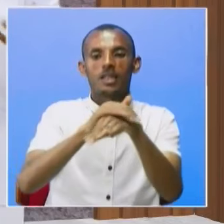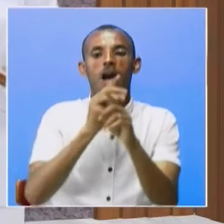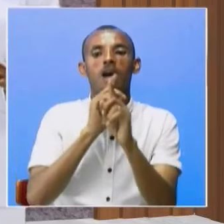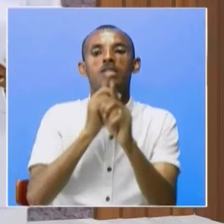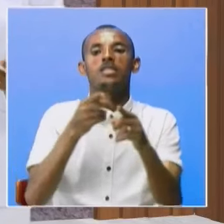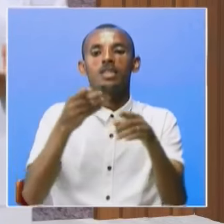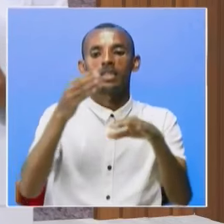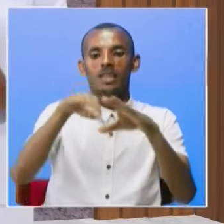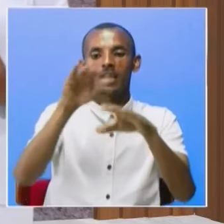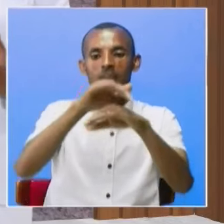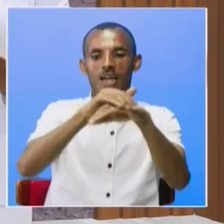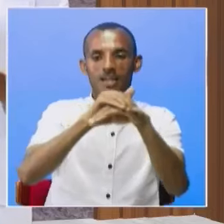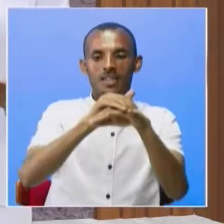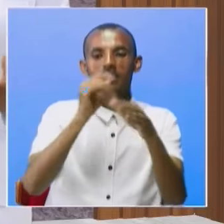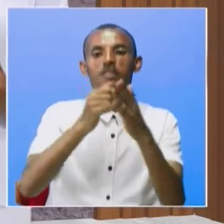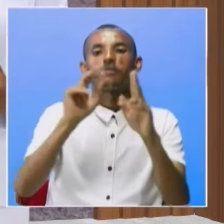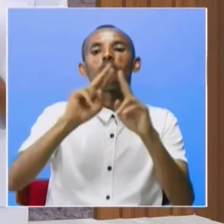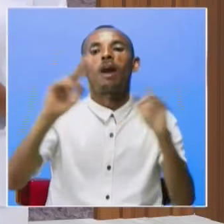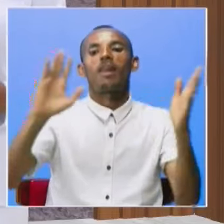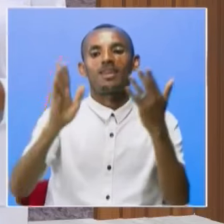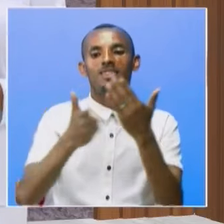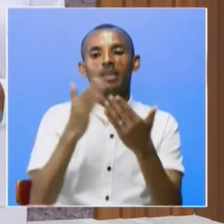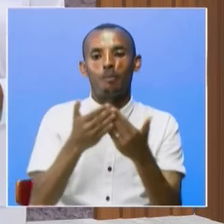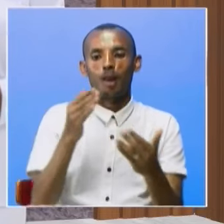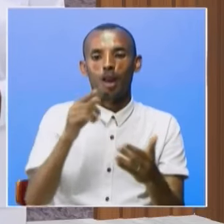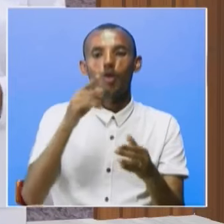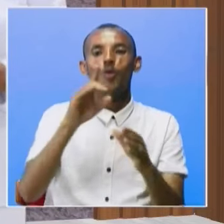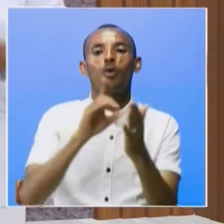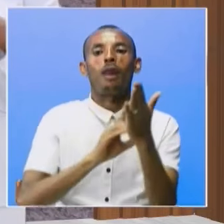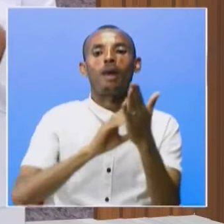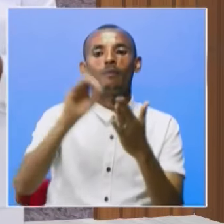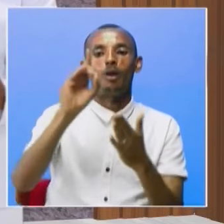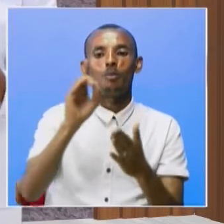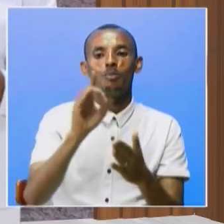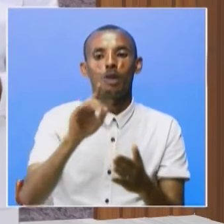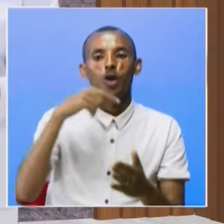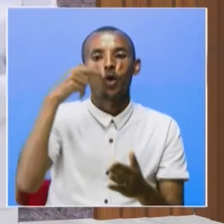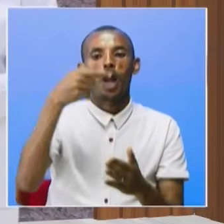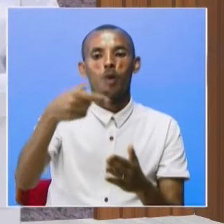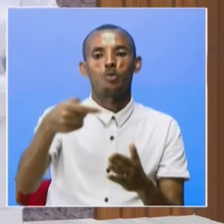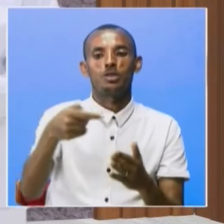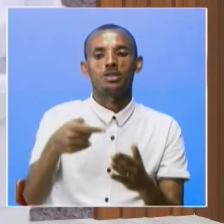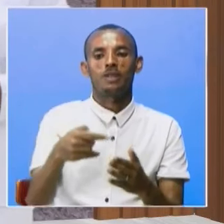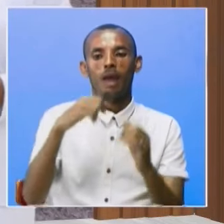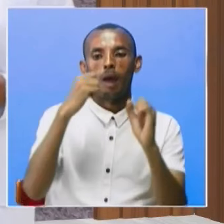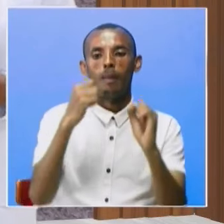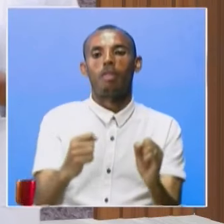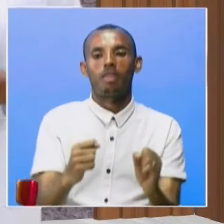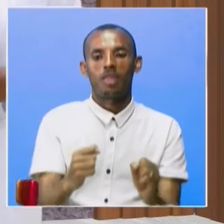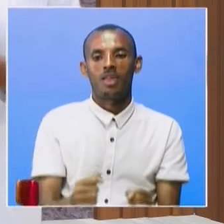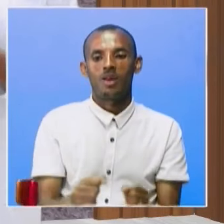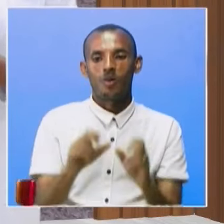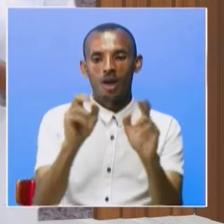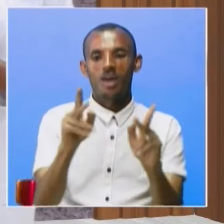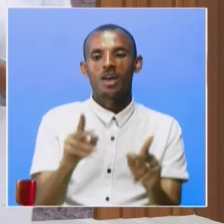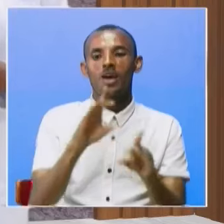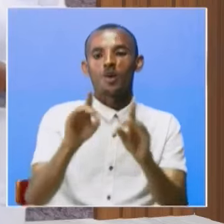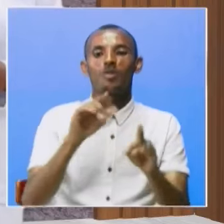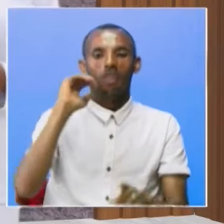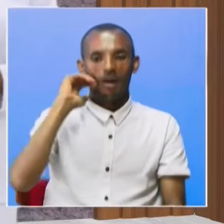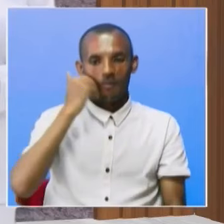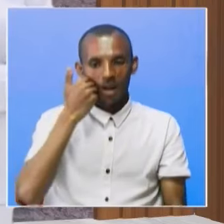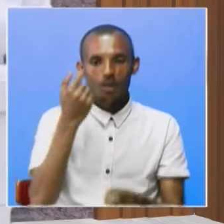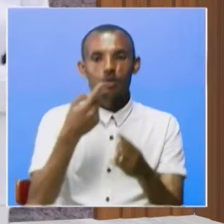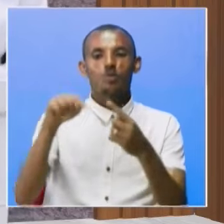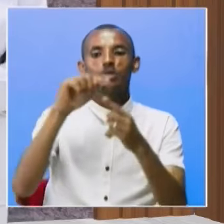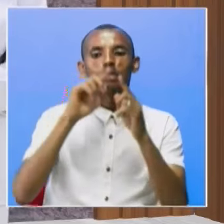in English, it is very simple. You develop what? Your language ability. Okay? Don't afraid to